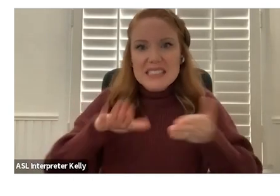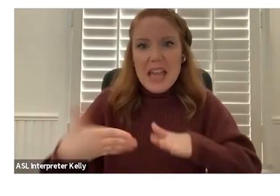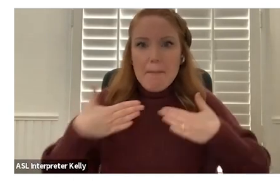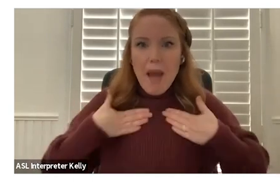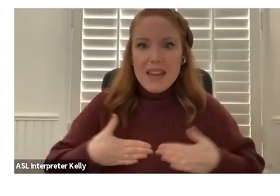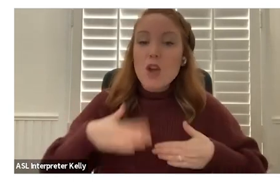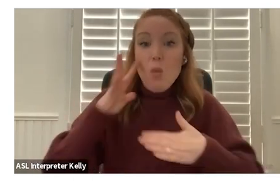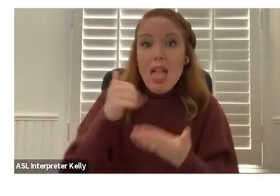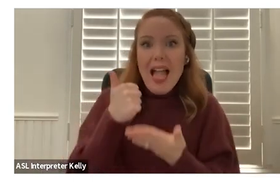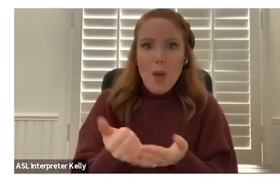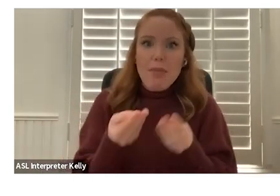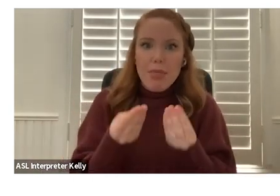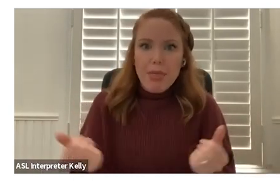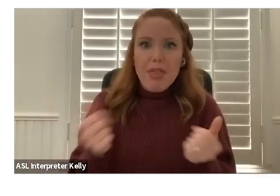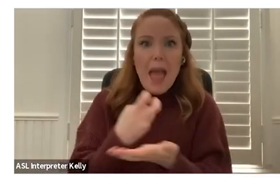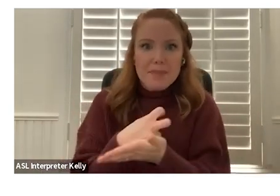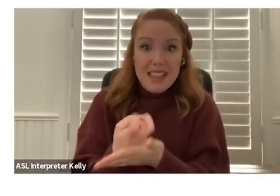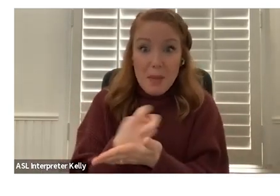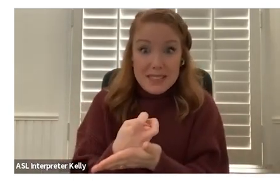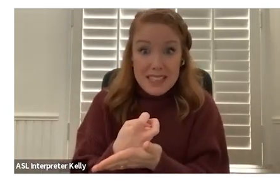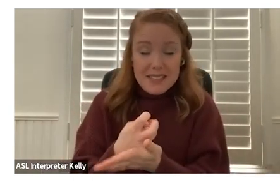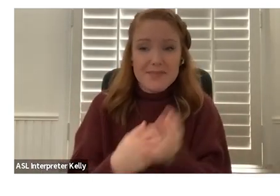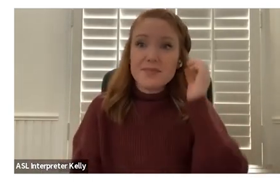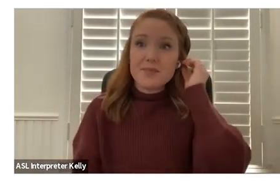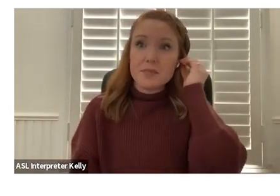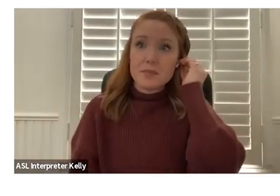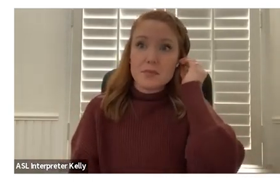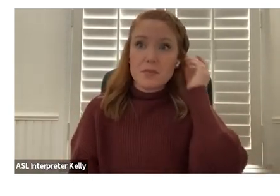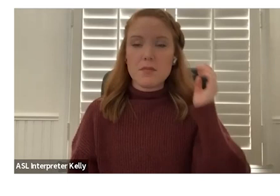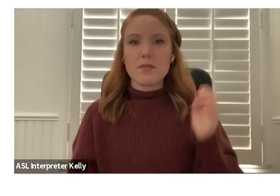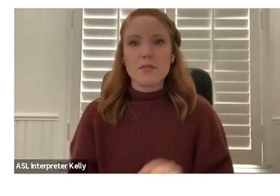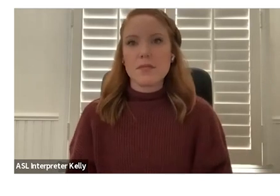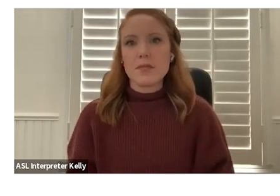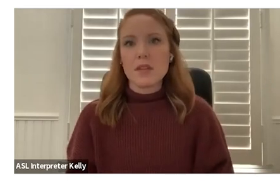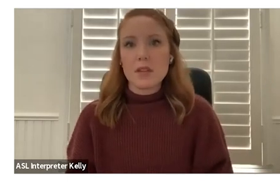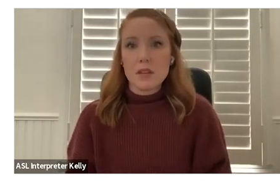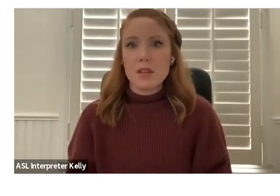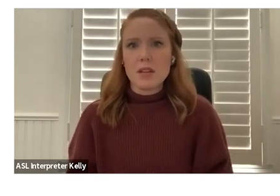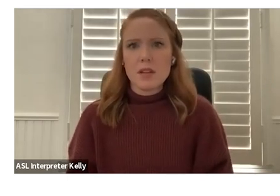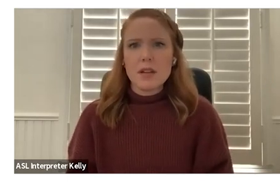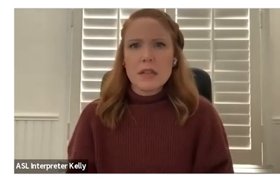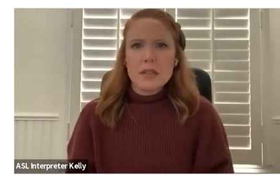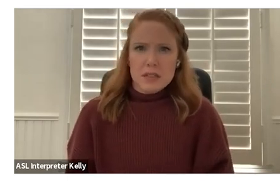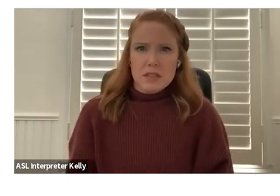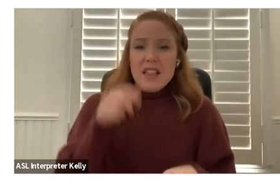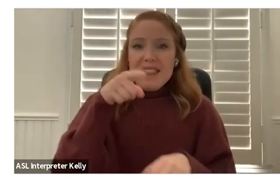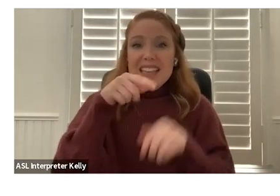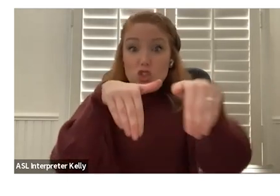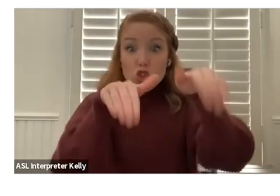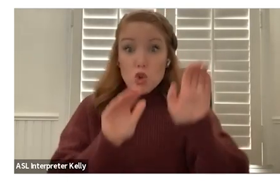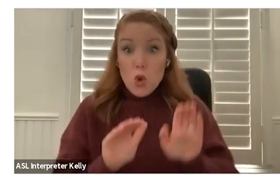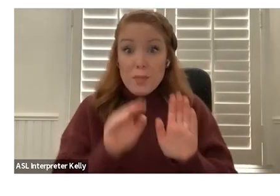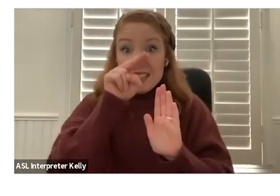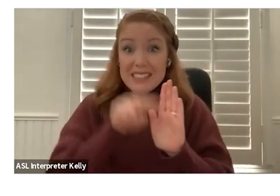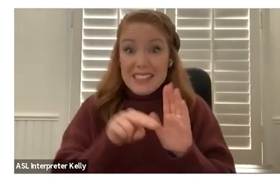the pigment that I have on the right of the screen at the bottom is an example of a paint that sold out every time it was produced because